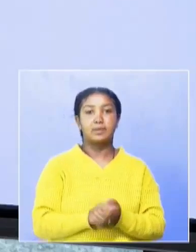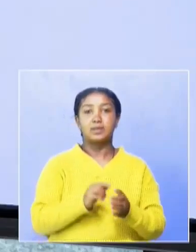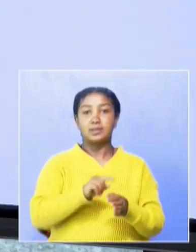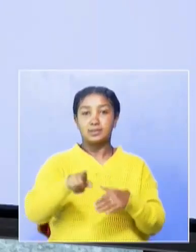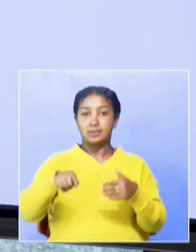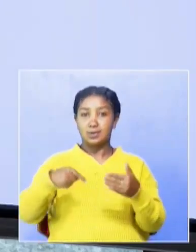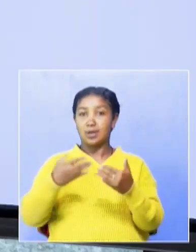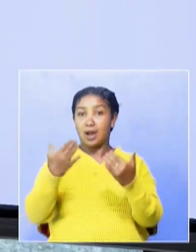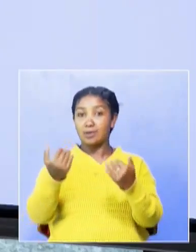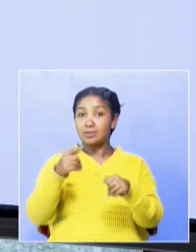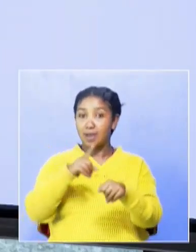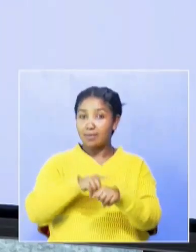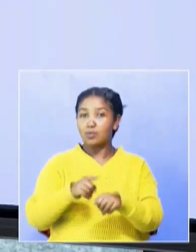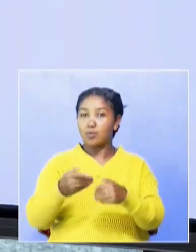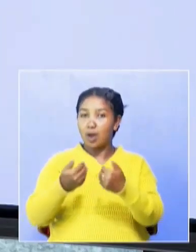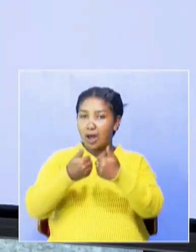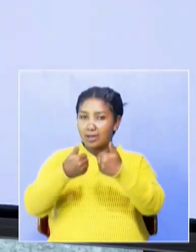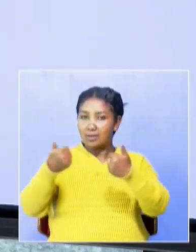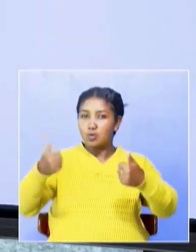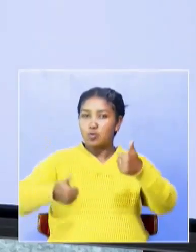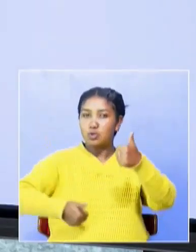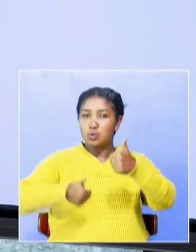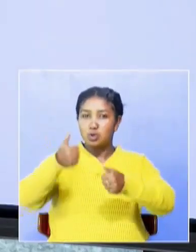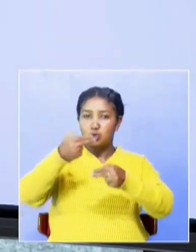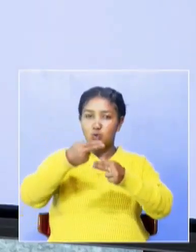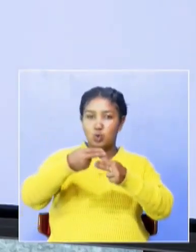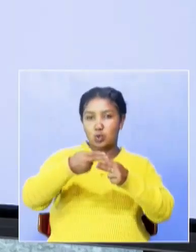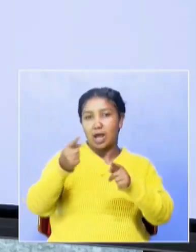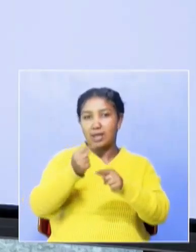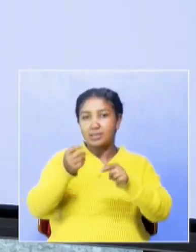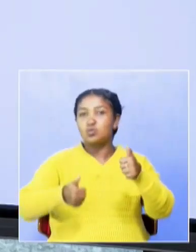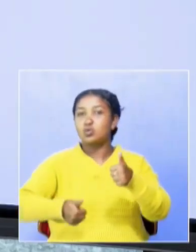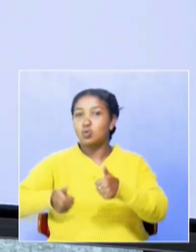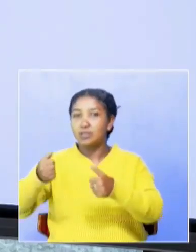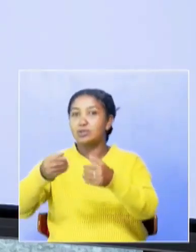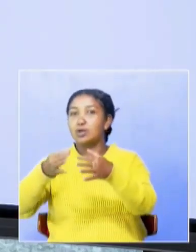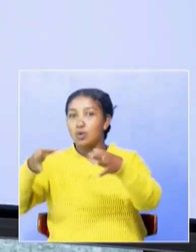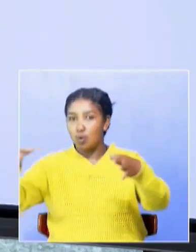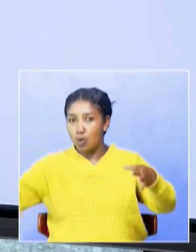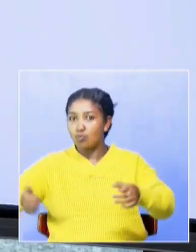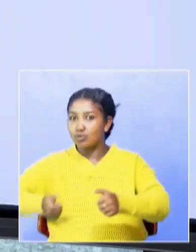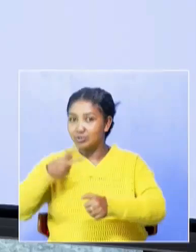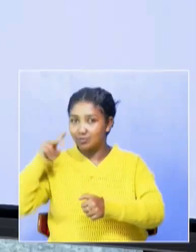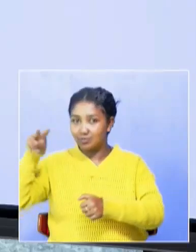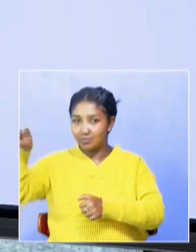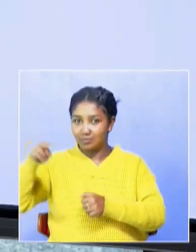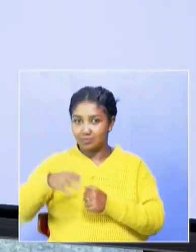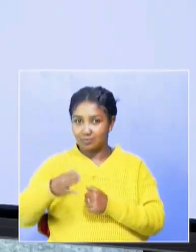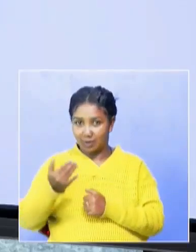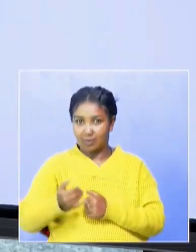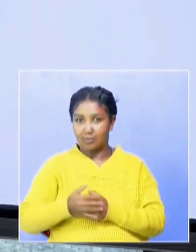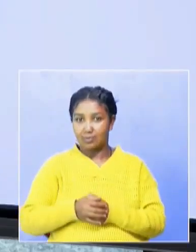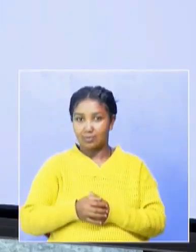So now it is time to identify which one is short action, which one is long action.